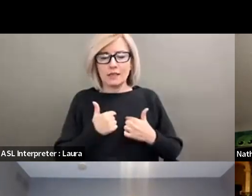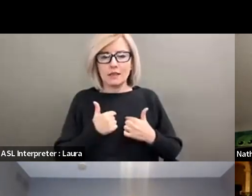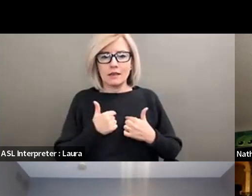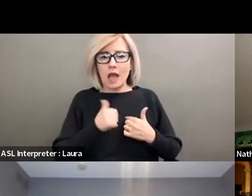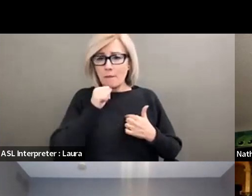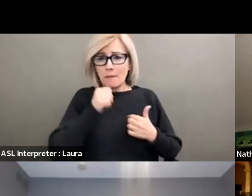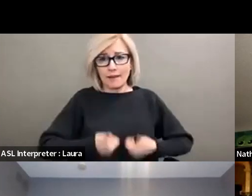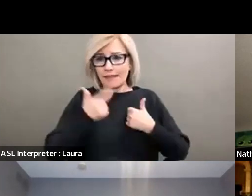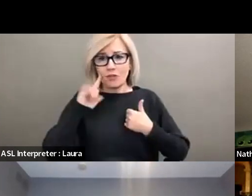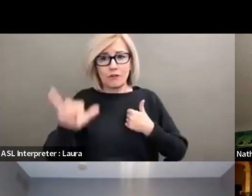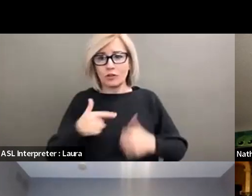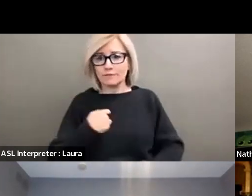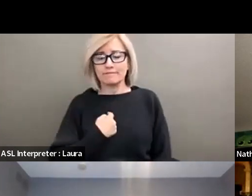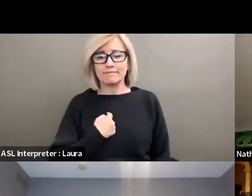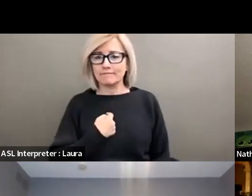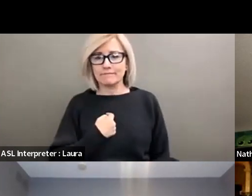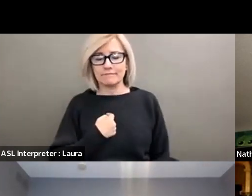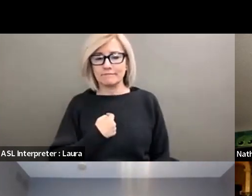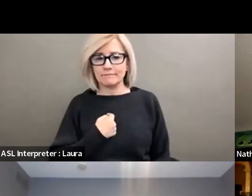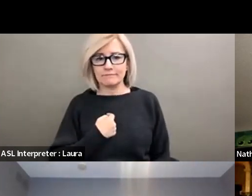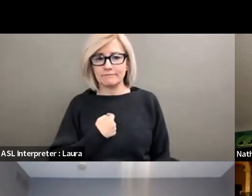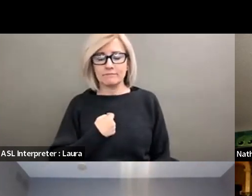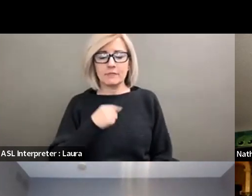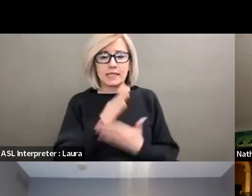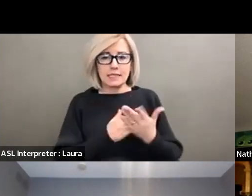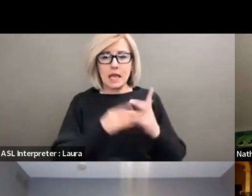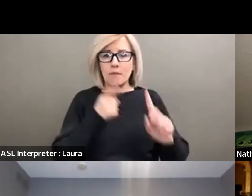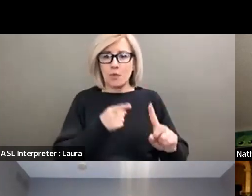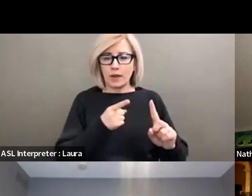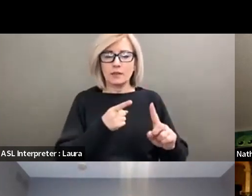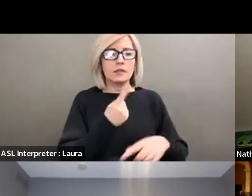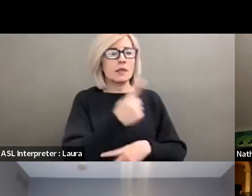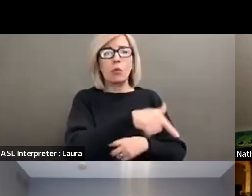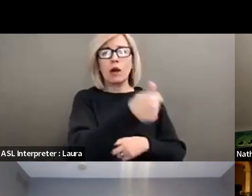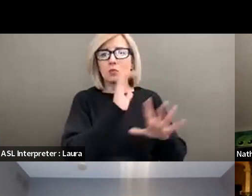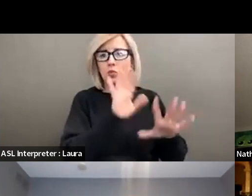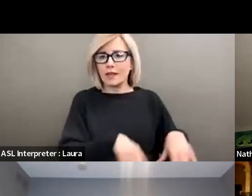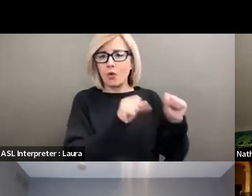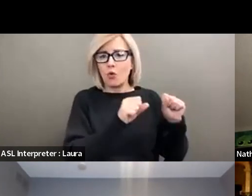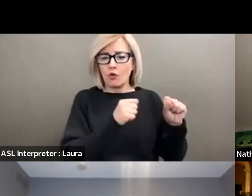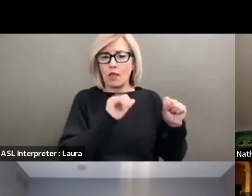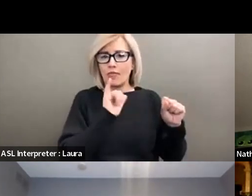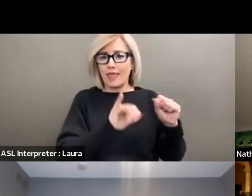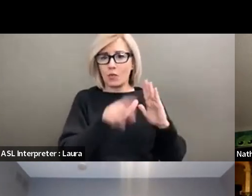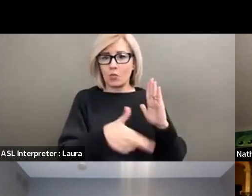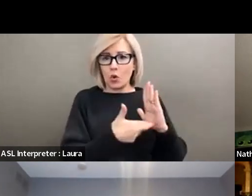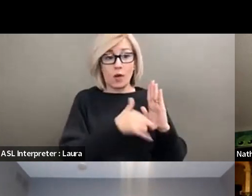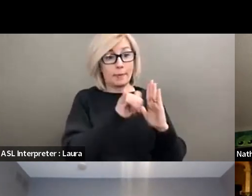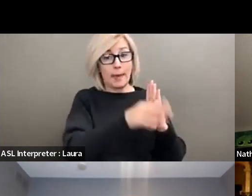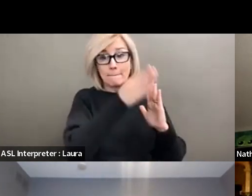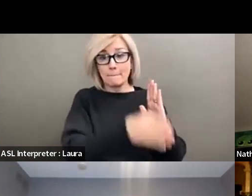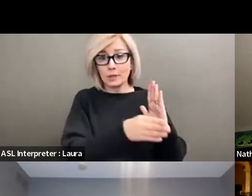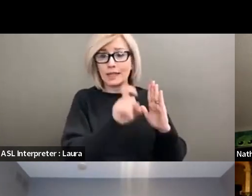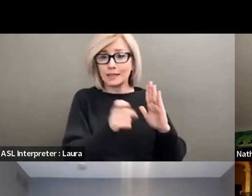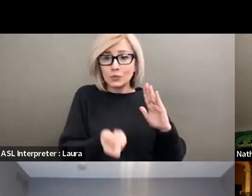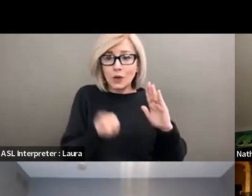live forever. And at some point, somebody's going to take over that role. Well, that person needs to